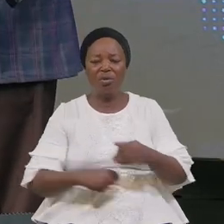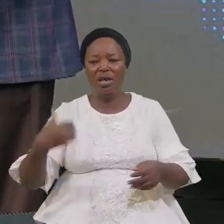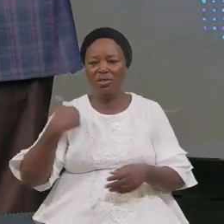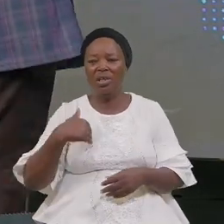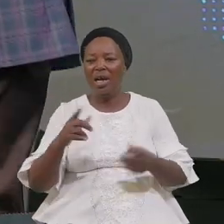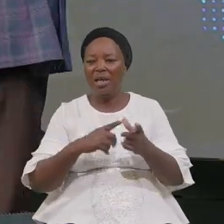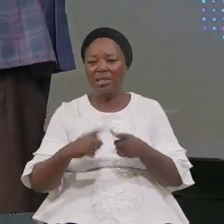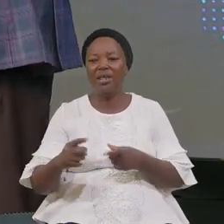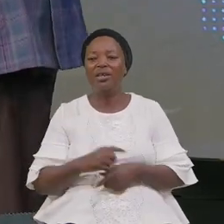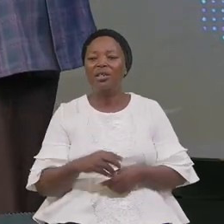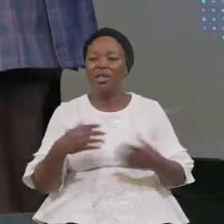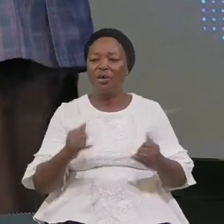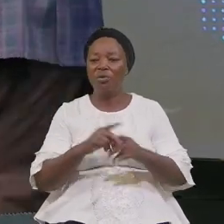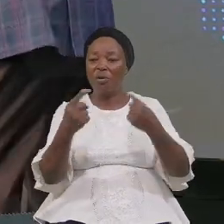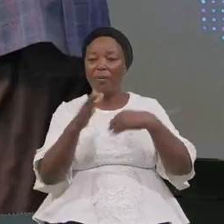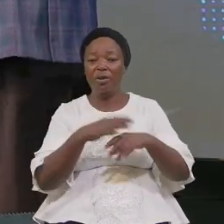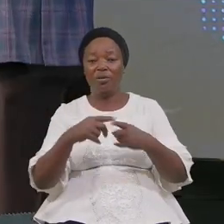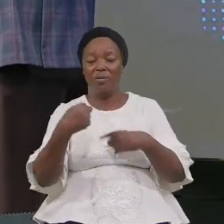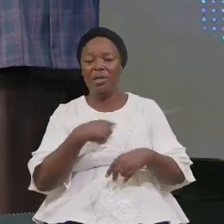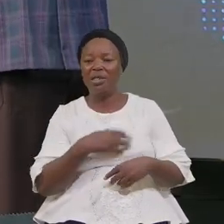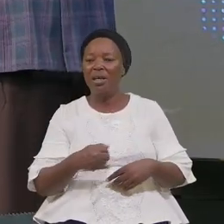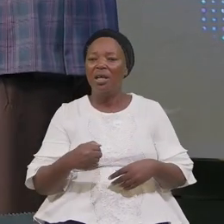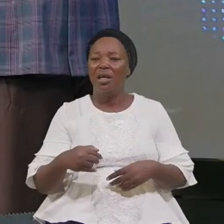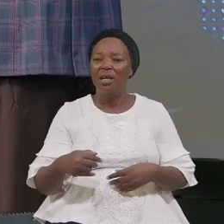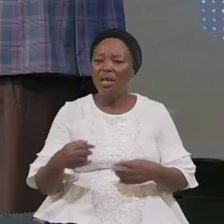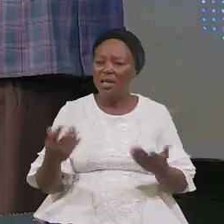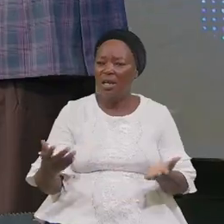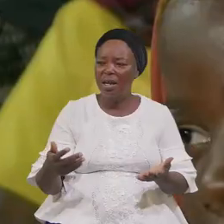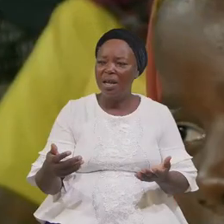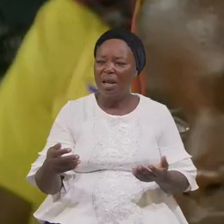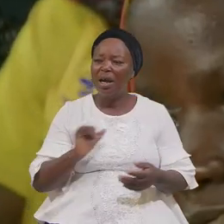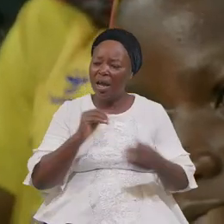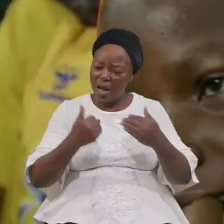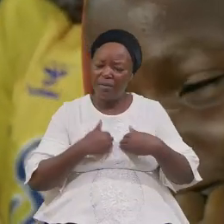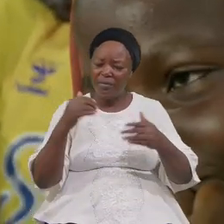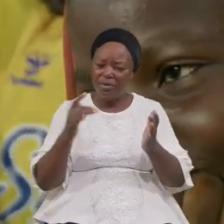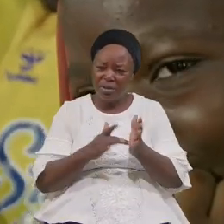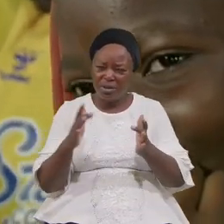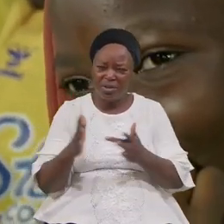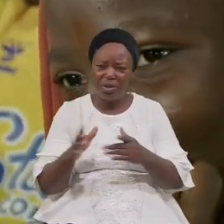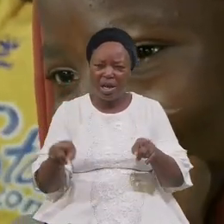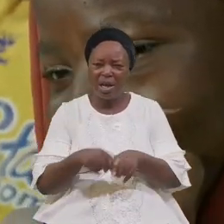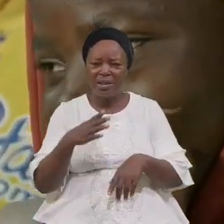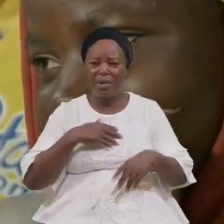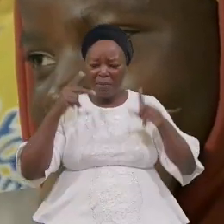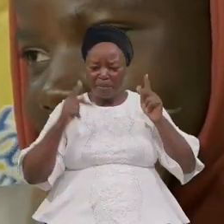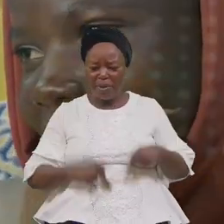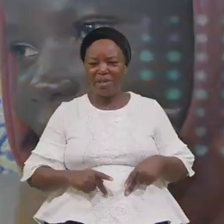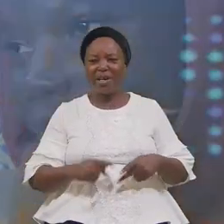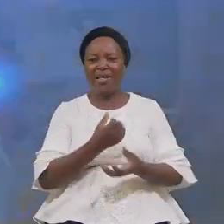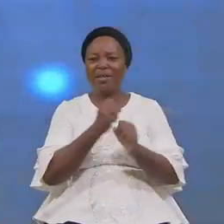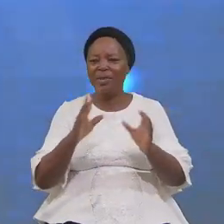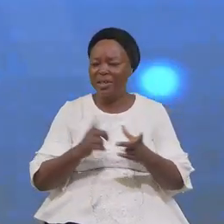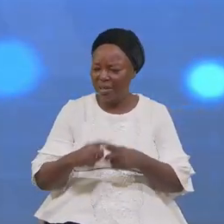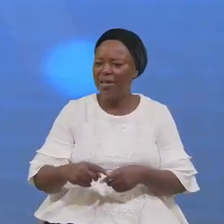you come to me and you say, can you have Jesus as your personal savior? I say, tell me the story. You know, I